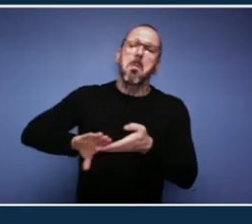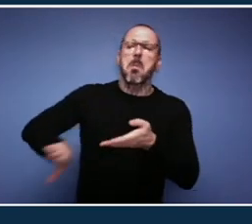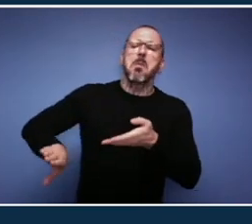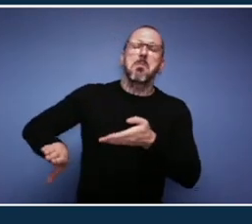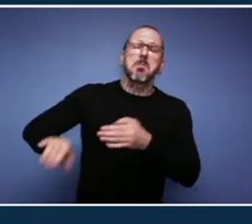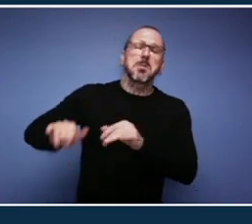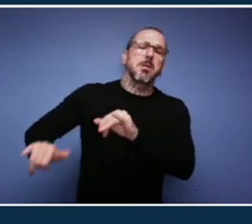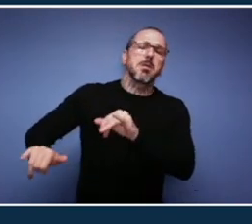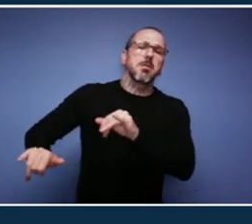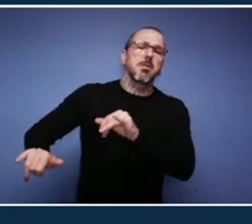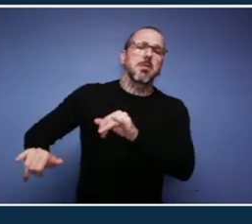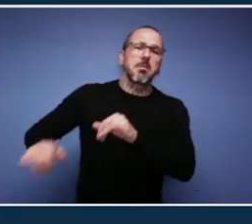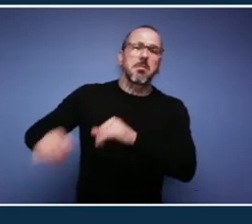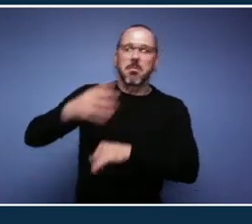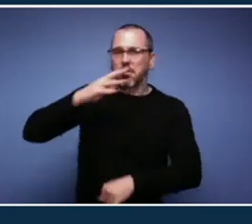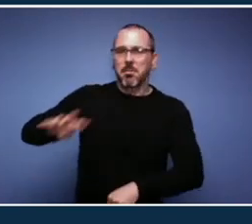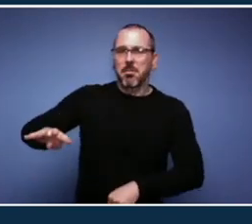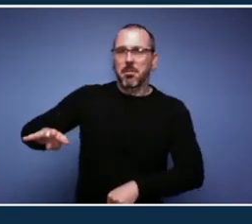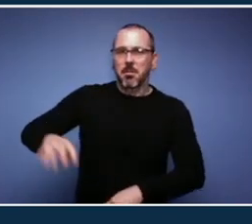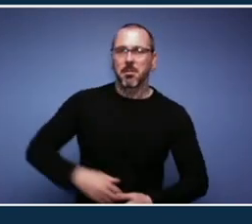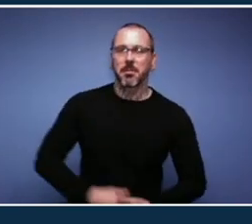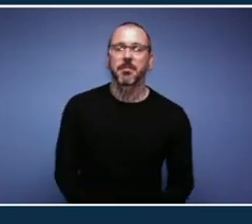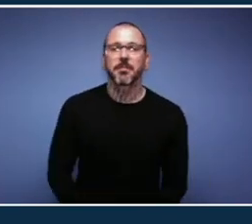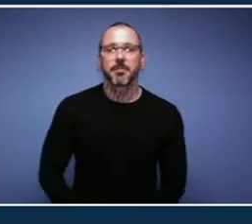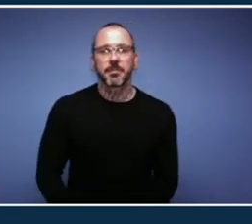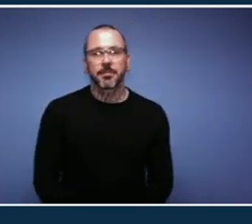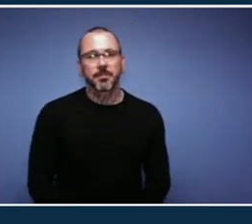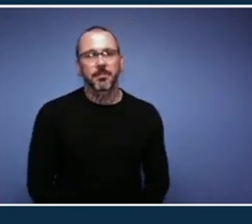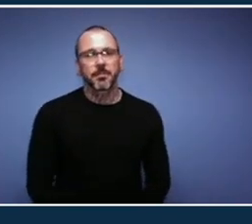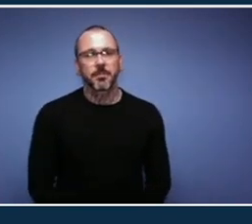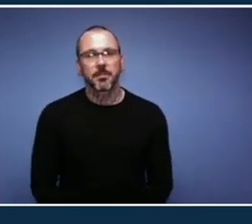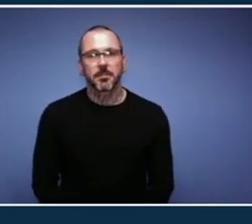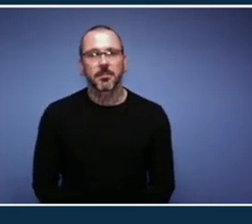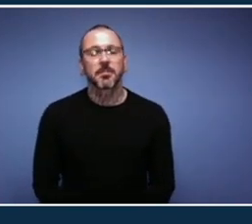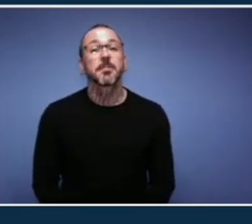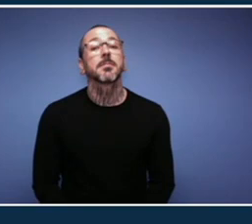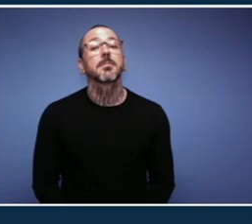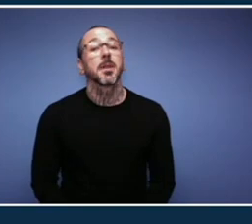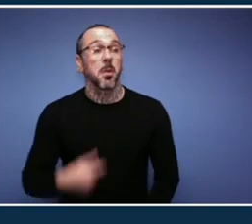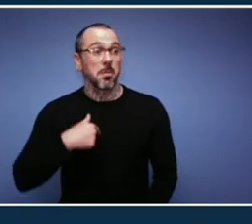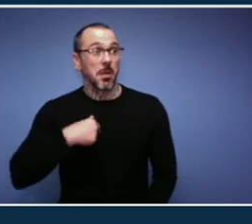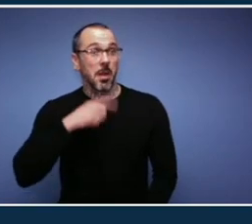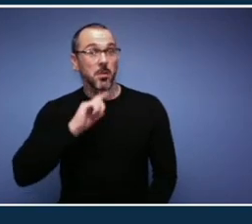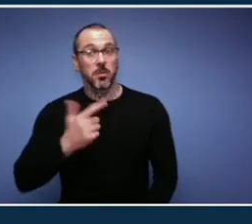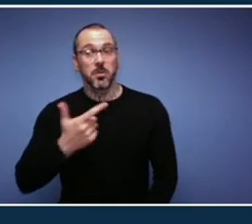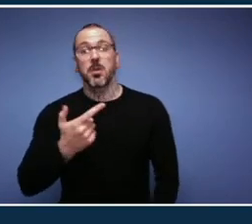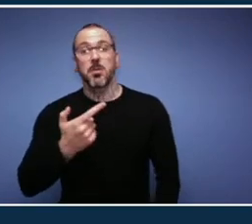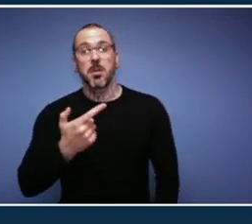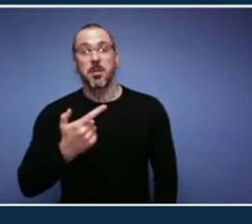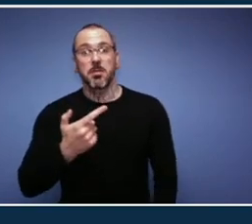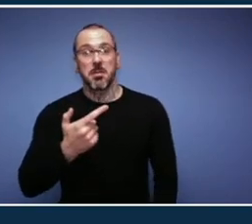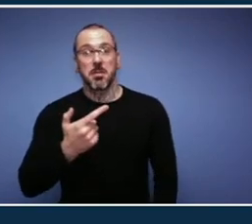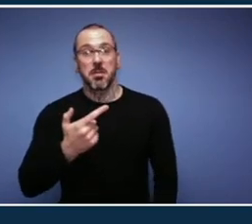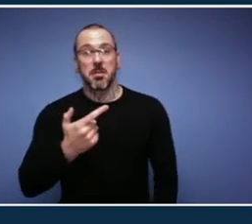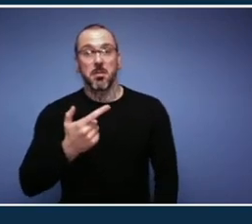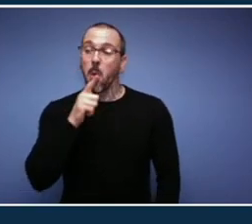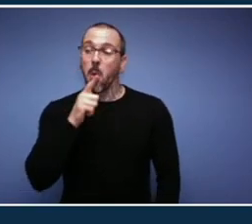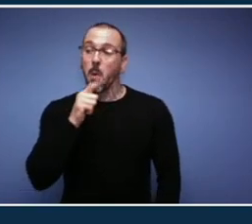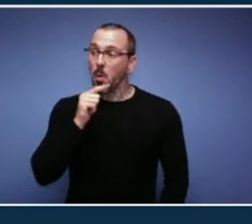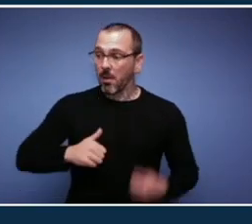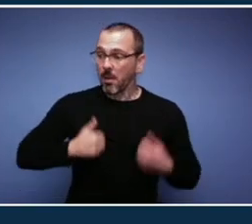they were built for end-of-life care mostly. And I was 21, so I was nowhere in need of end-of-life